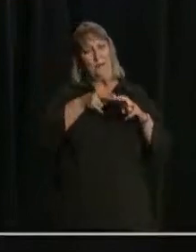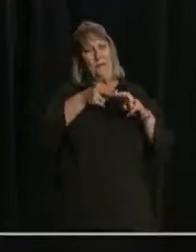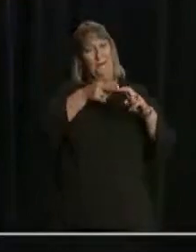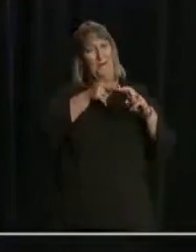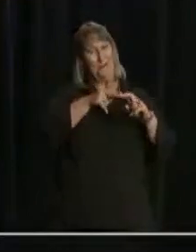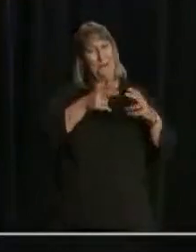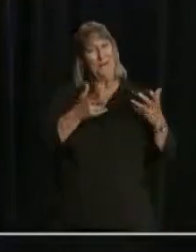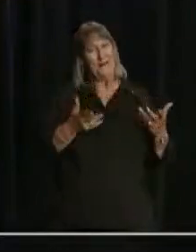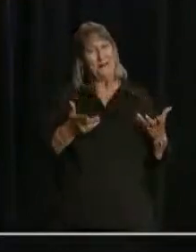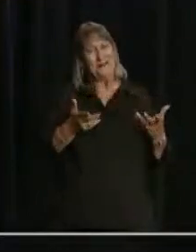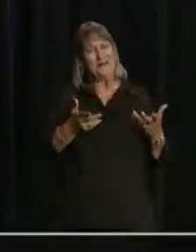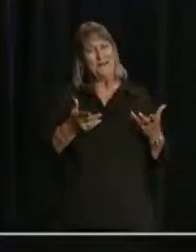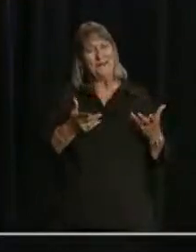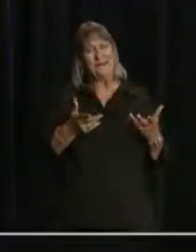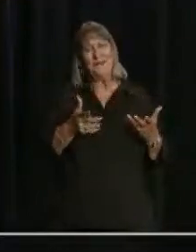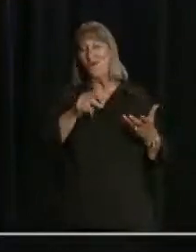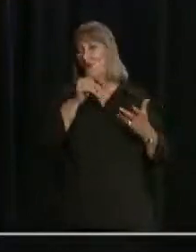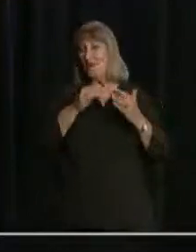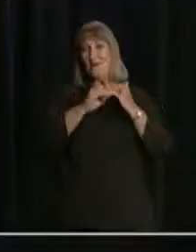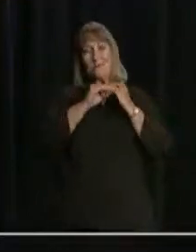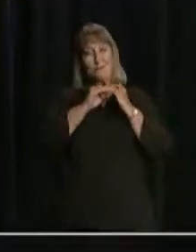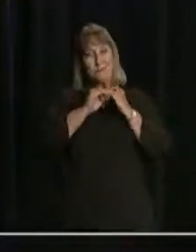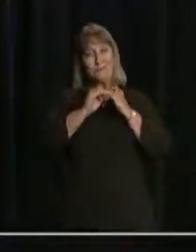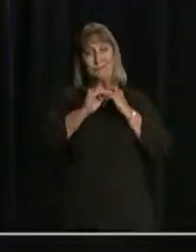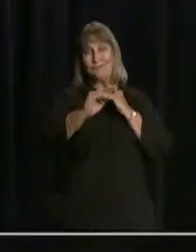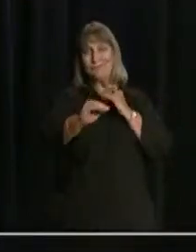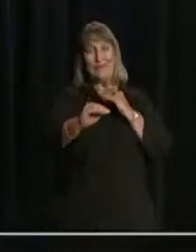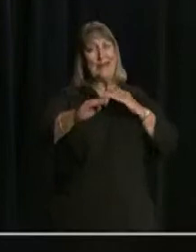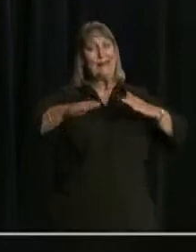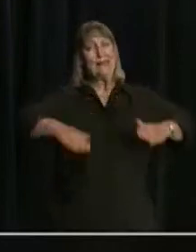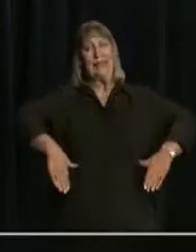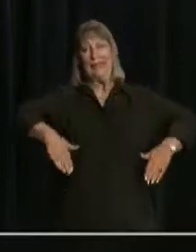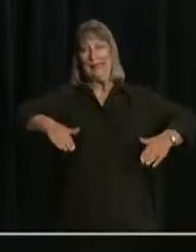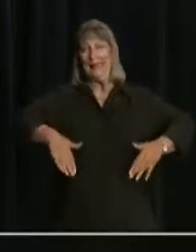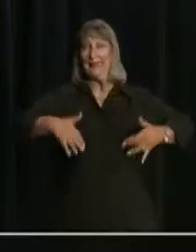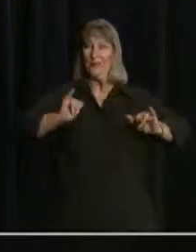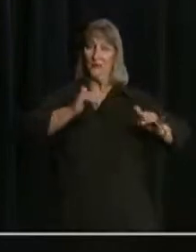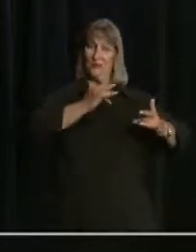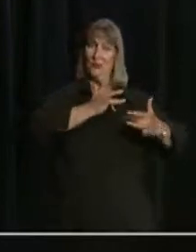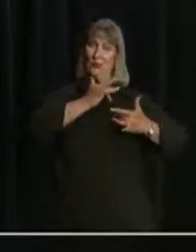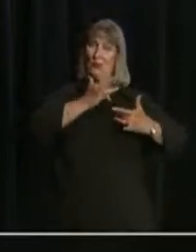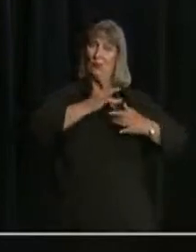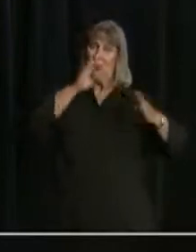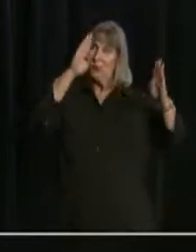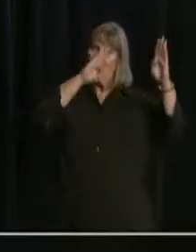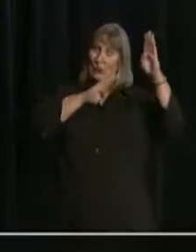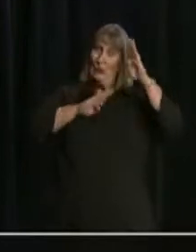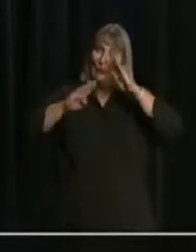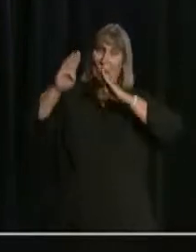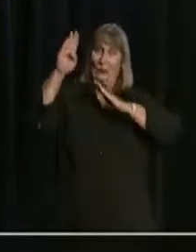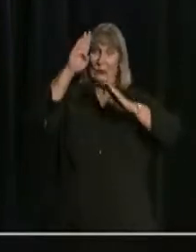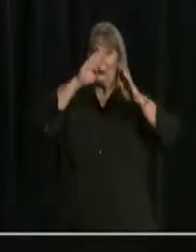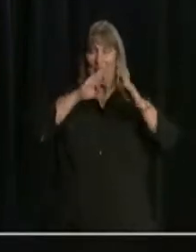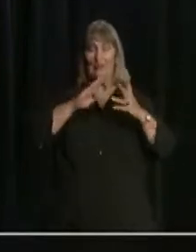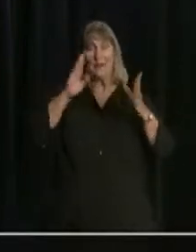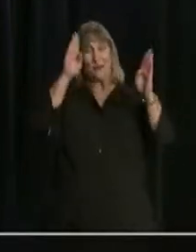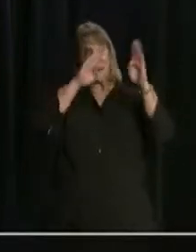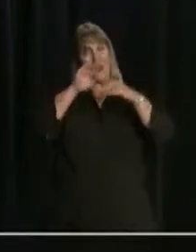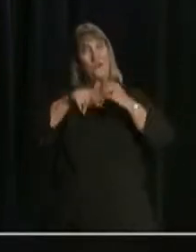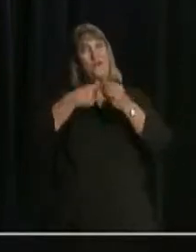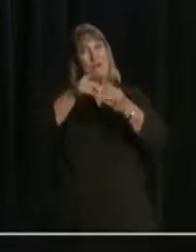has completely stabilized yet, so we're still very, very concerned. And we're very concerned about